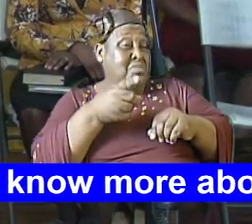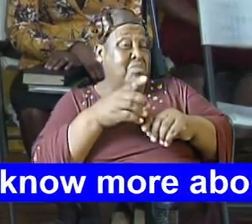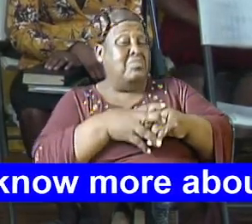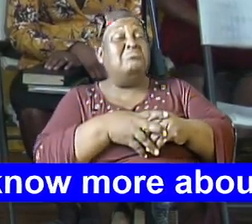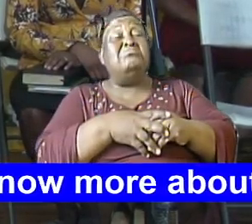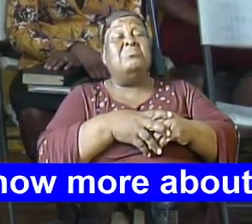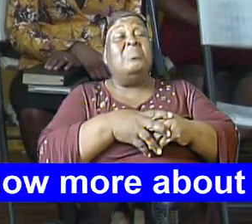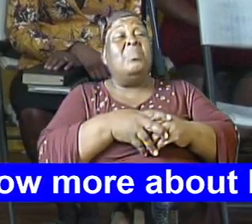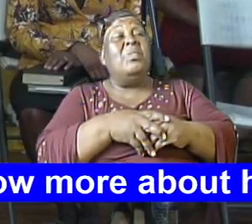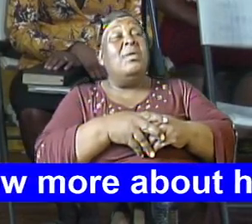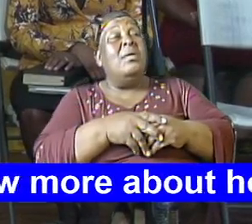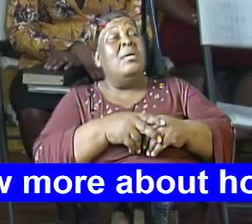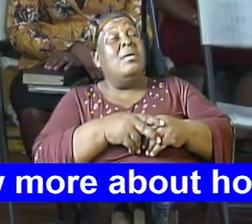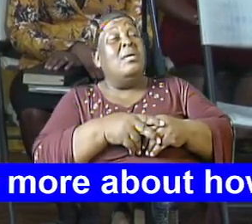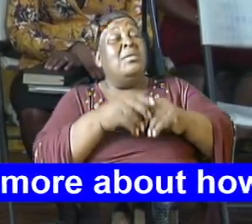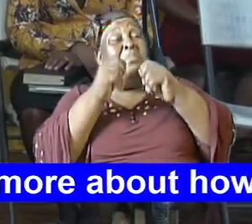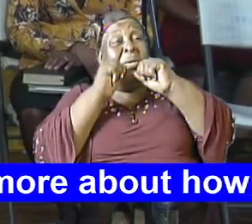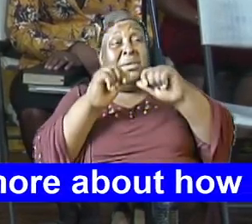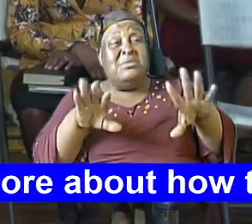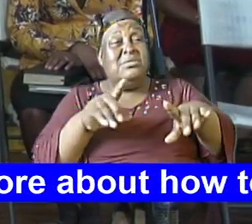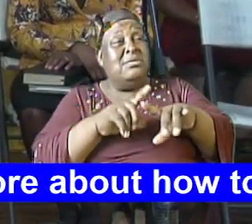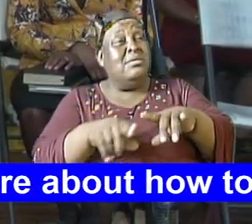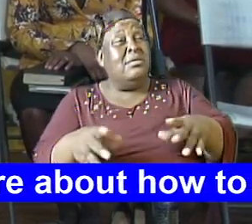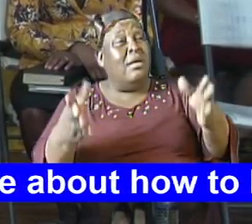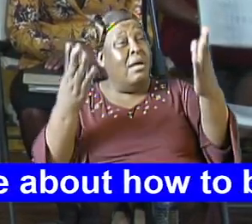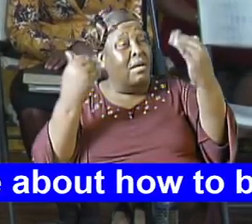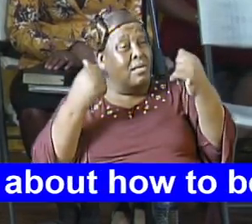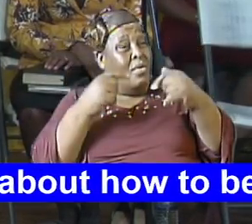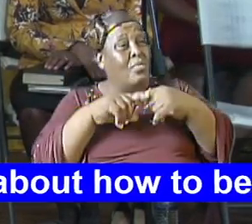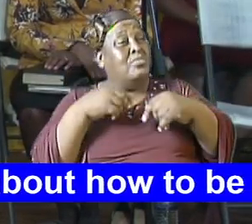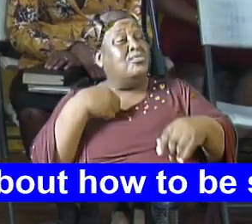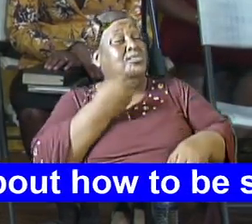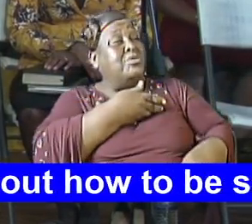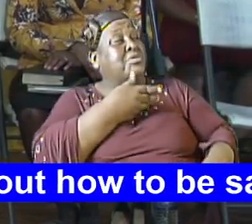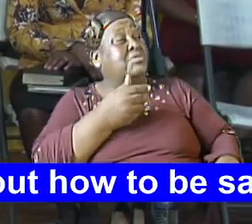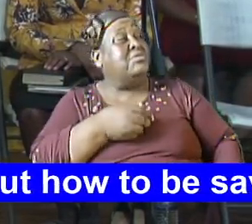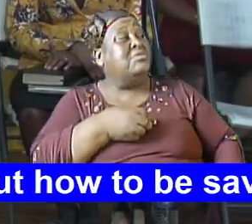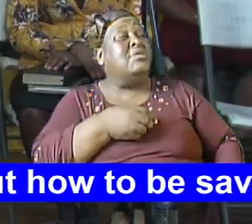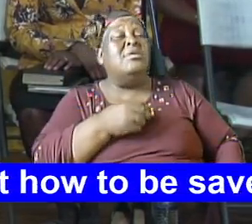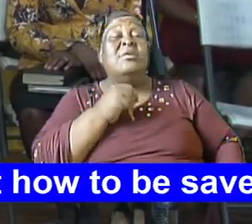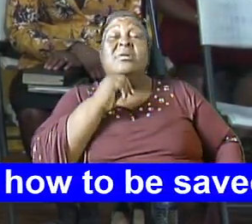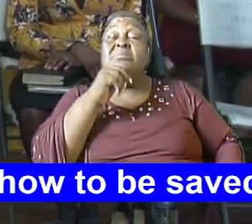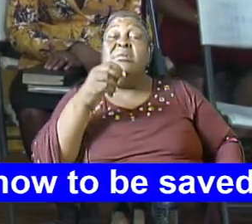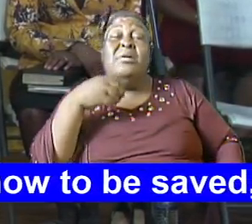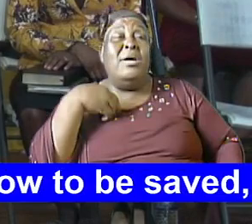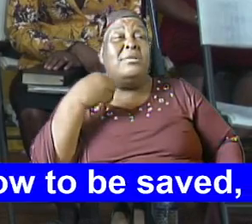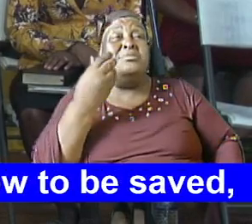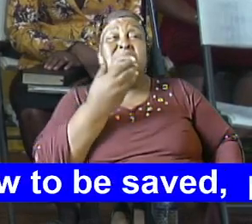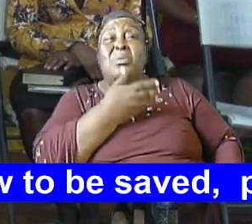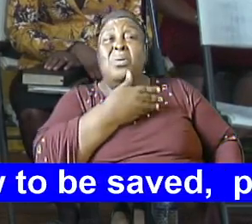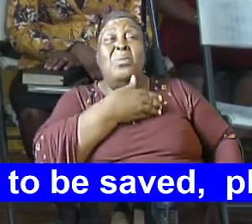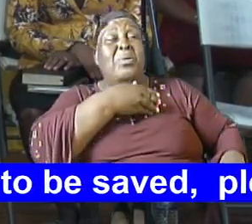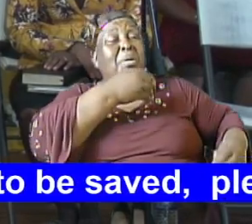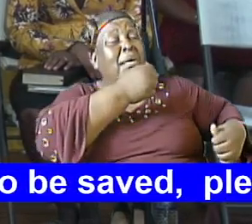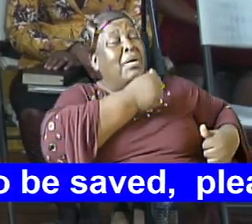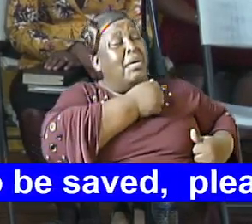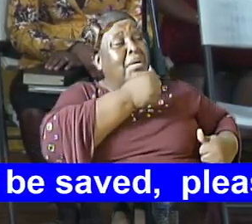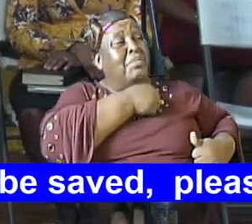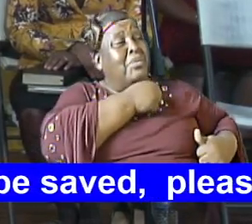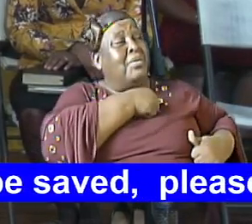can't come down to us. it's not our